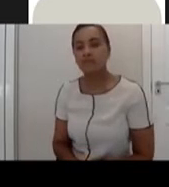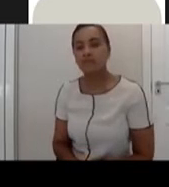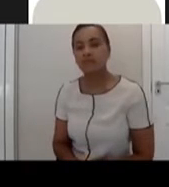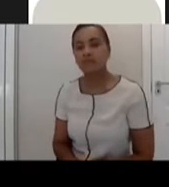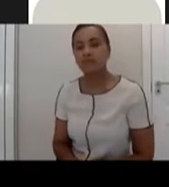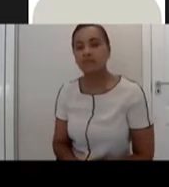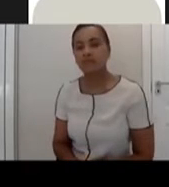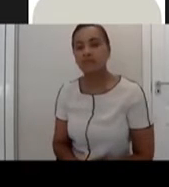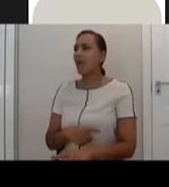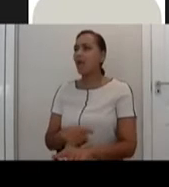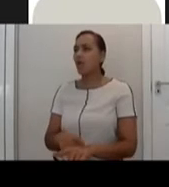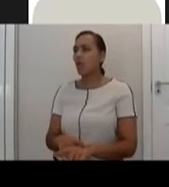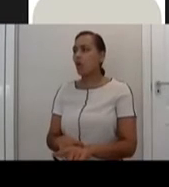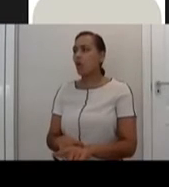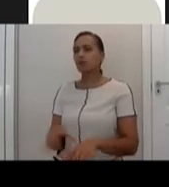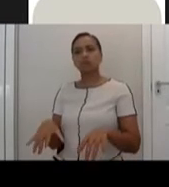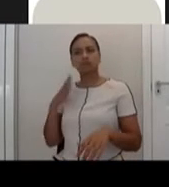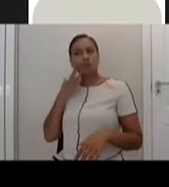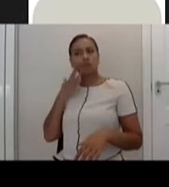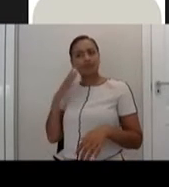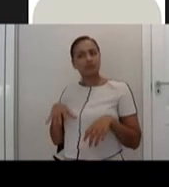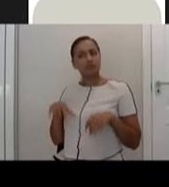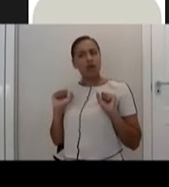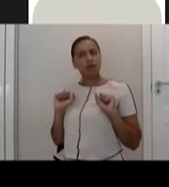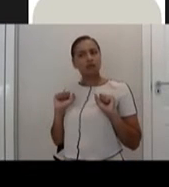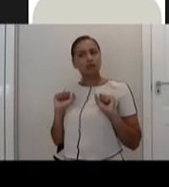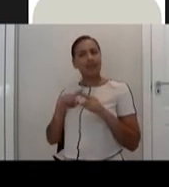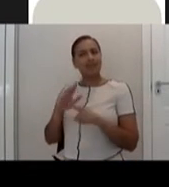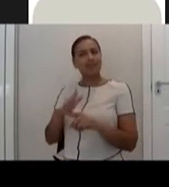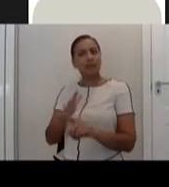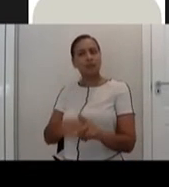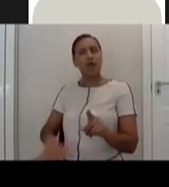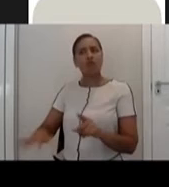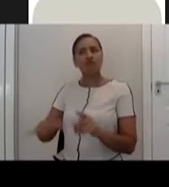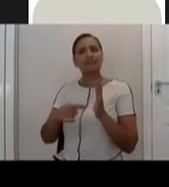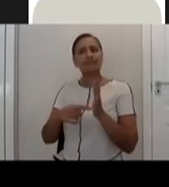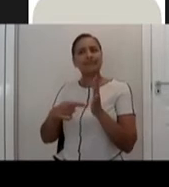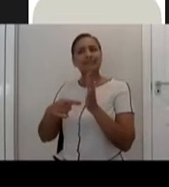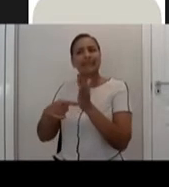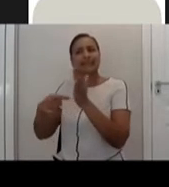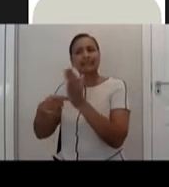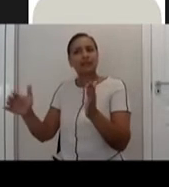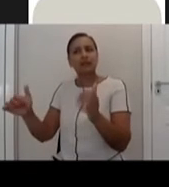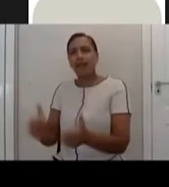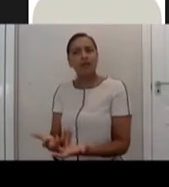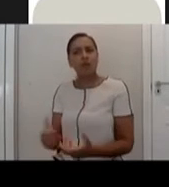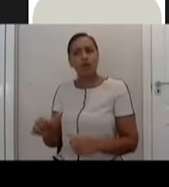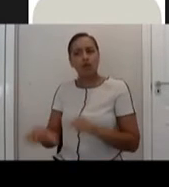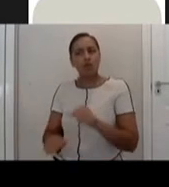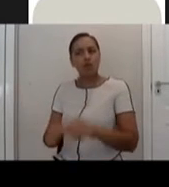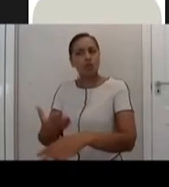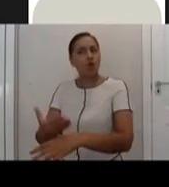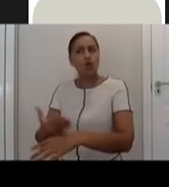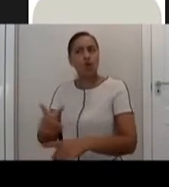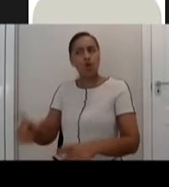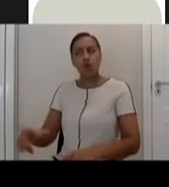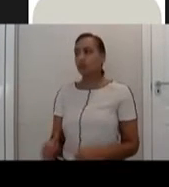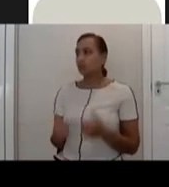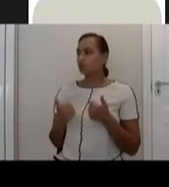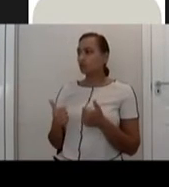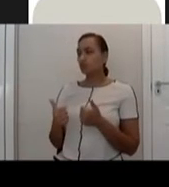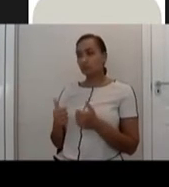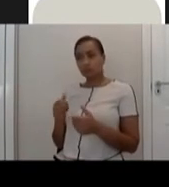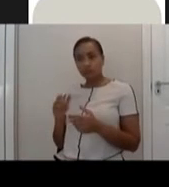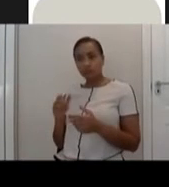has it been up and running, I guess, in Enfield, and how is it working? How effective is